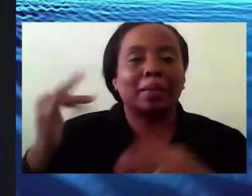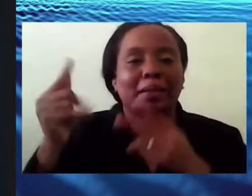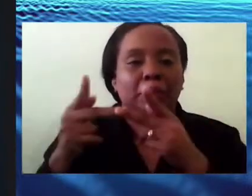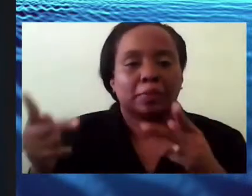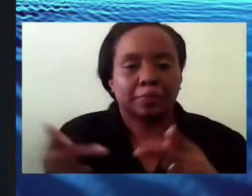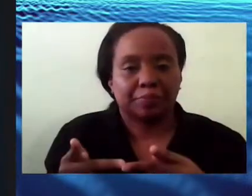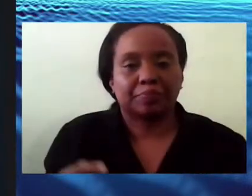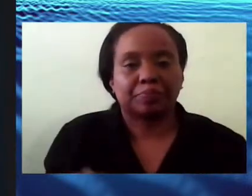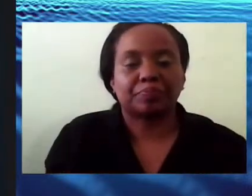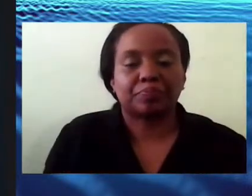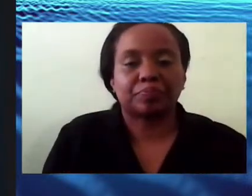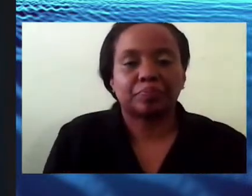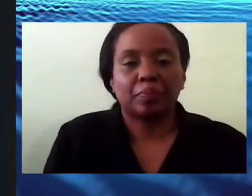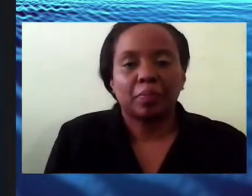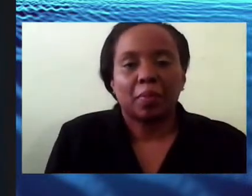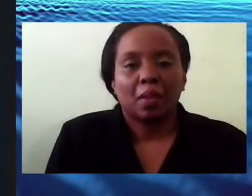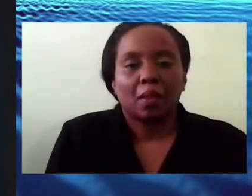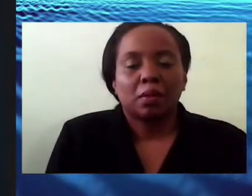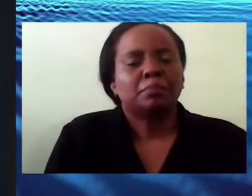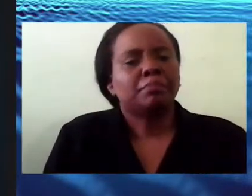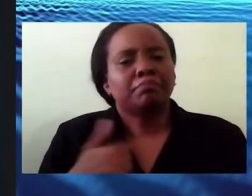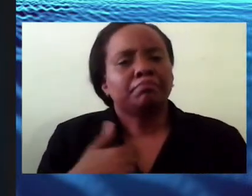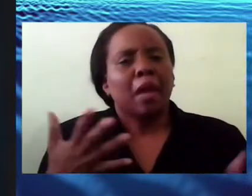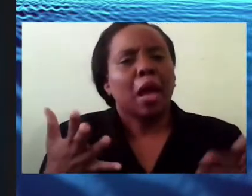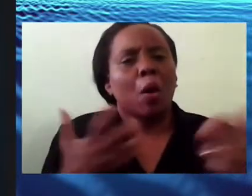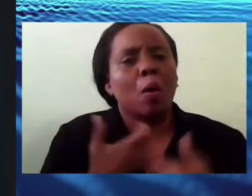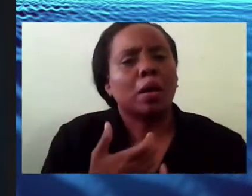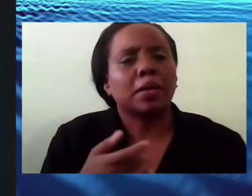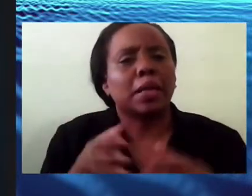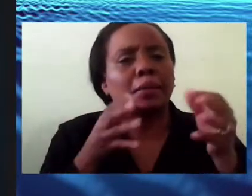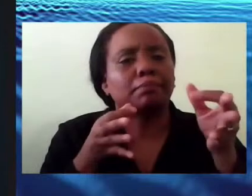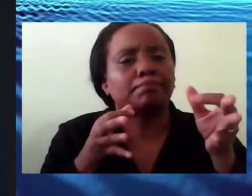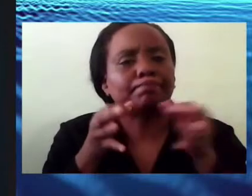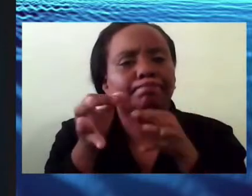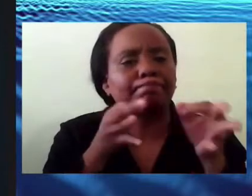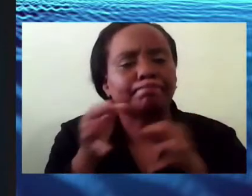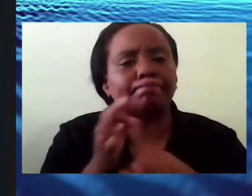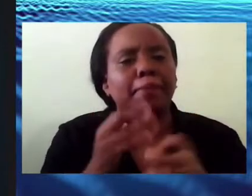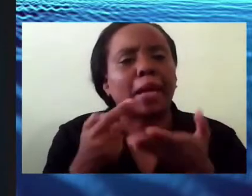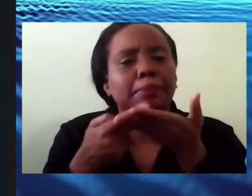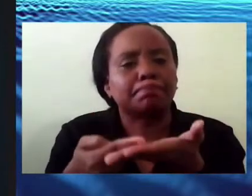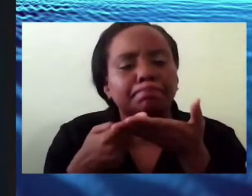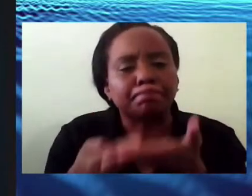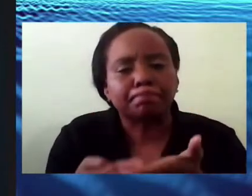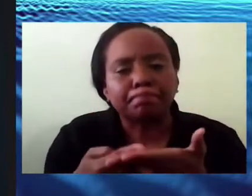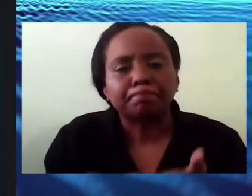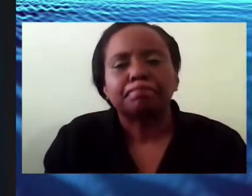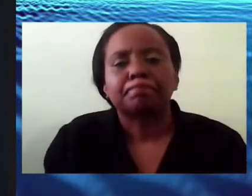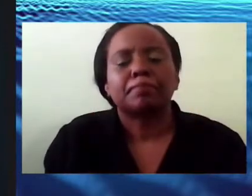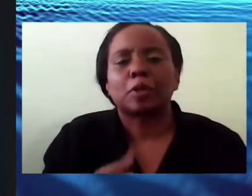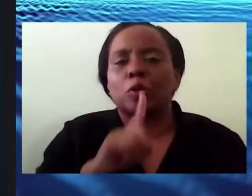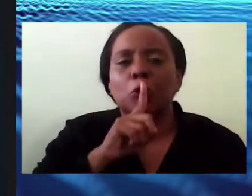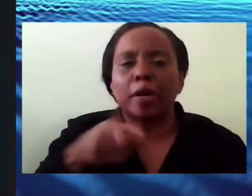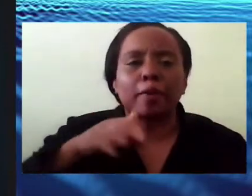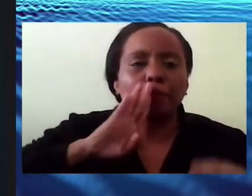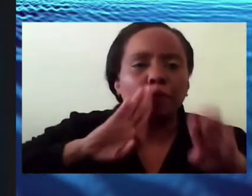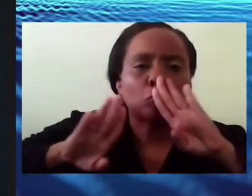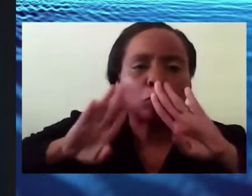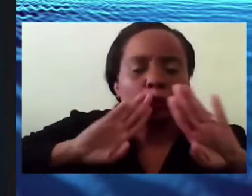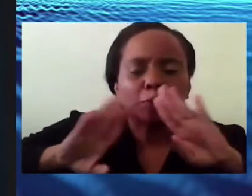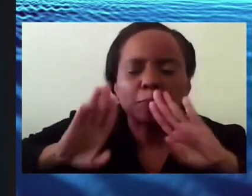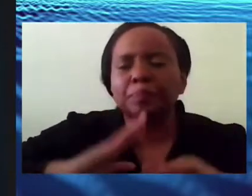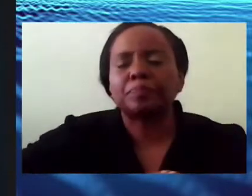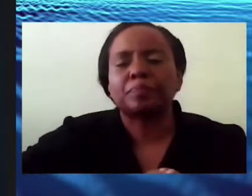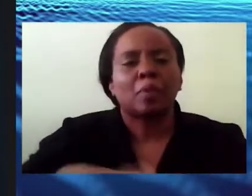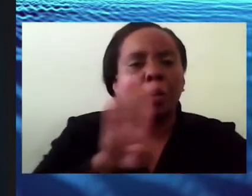something. It's almost frustrating sometimes, as we are doing everything that we can and Barbados is trying its best to get back on track,